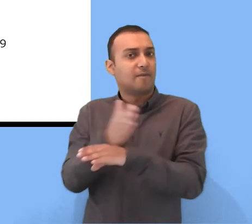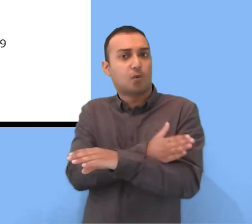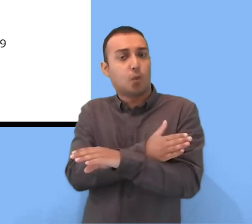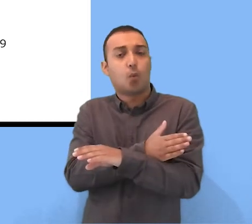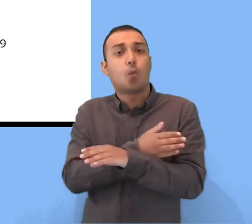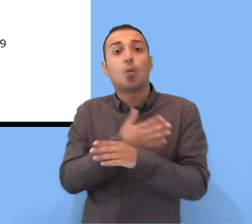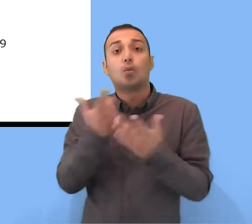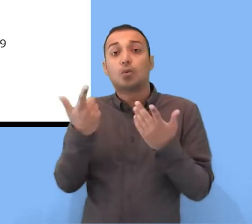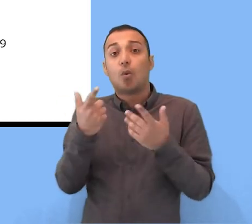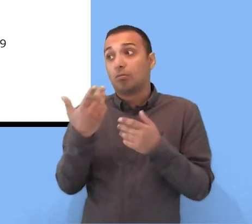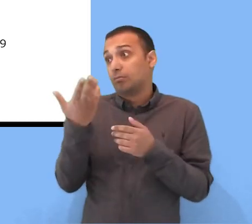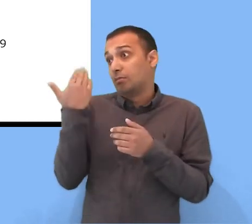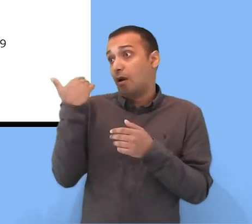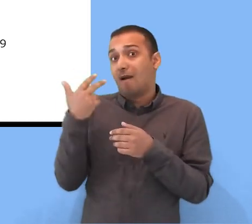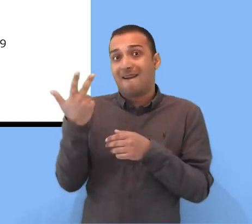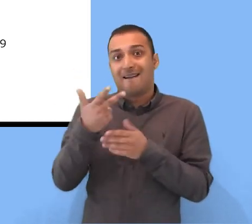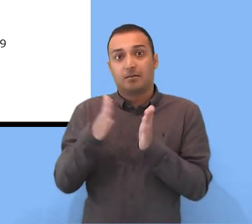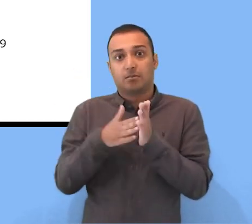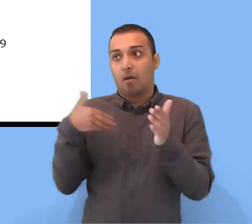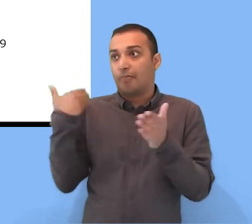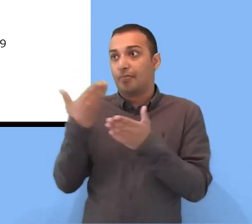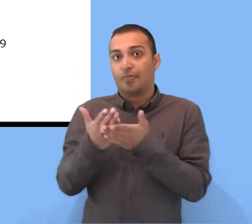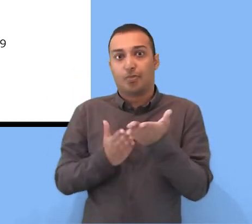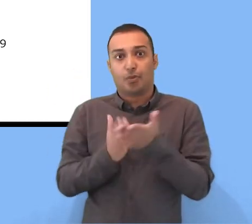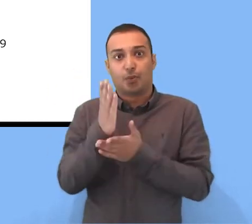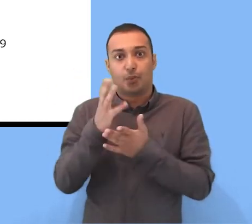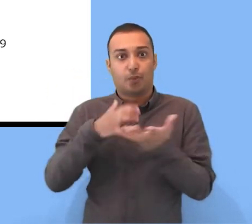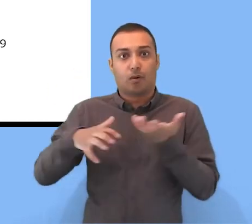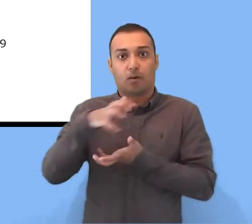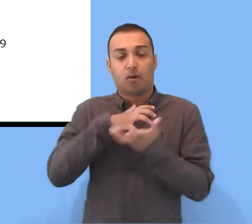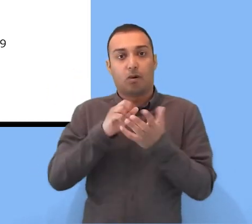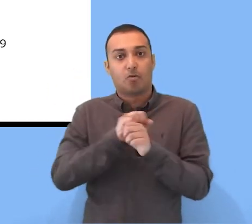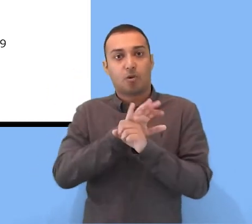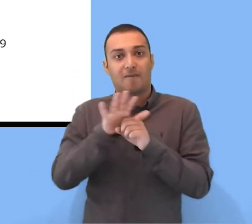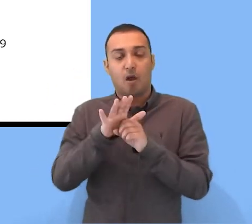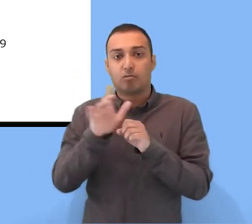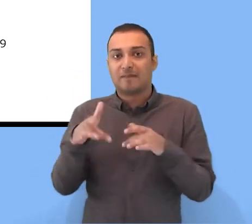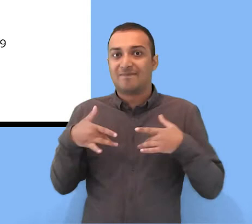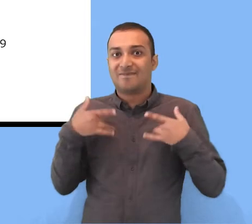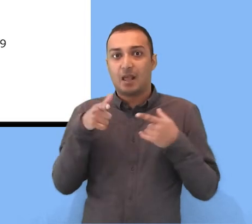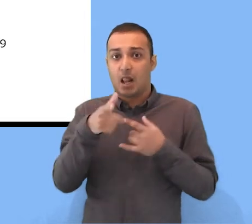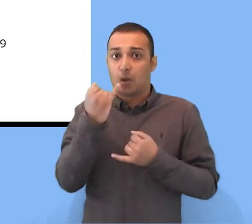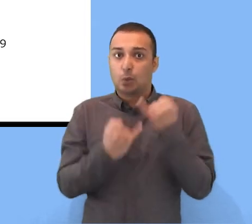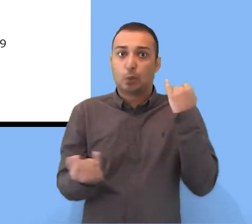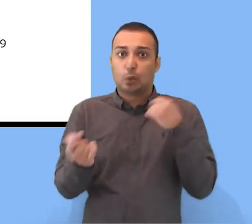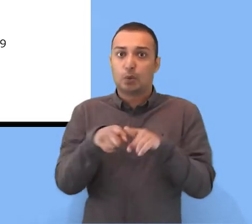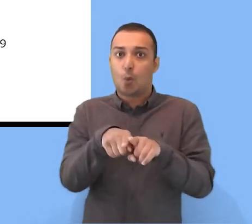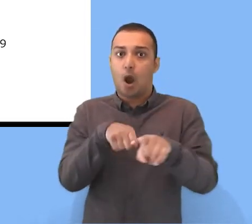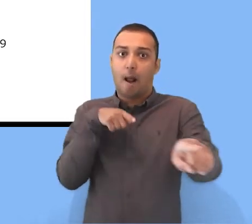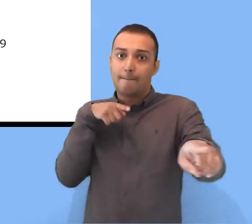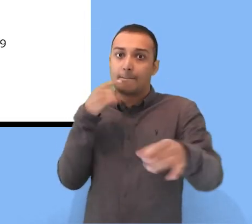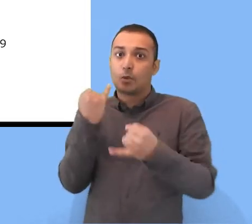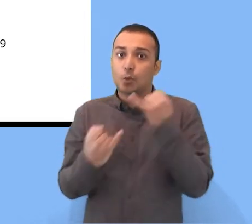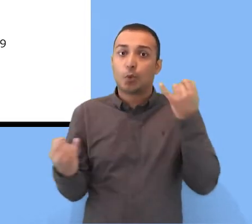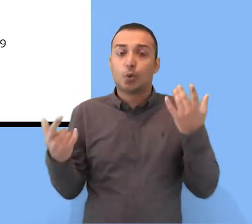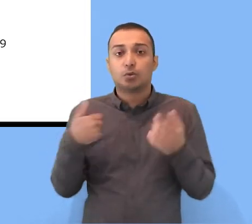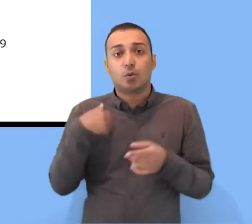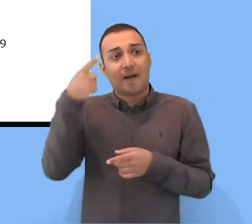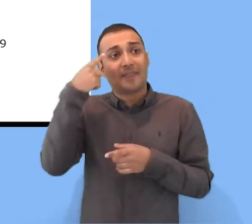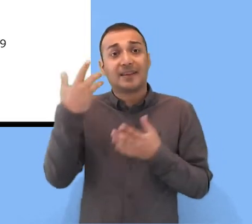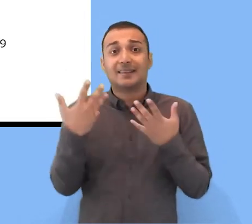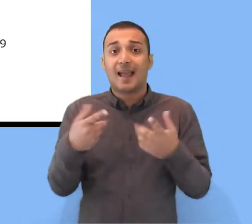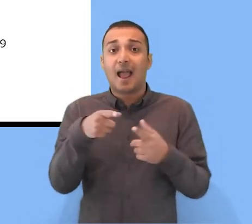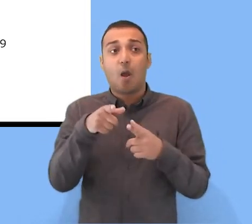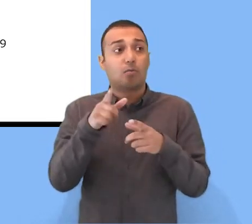gap has widened over the last 18 months. So I think as we come out of transition out of pandemic,